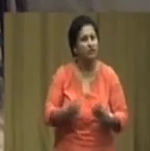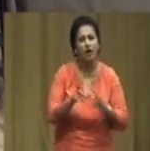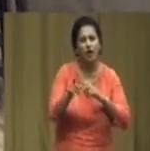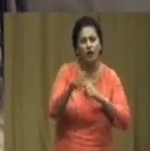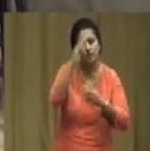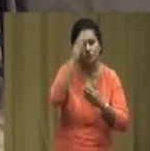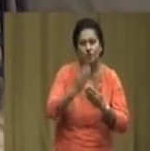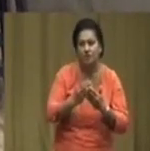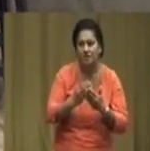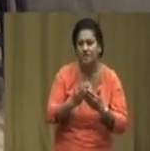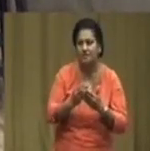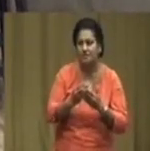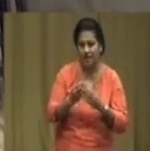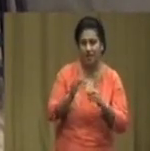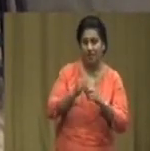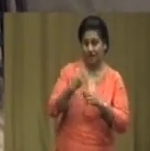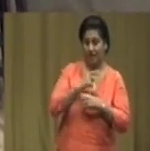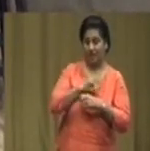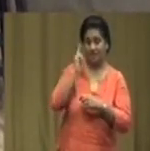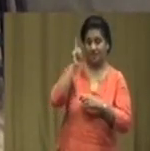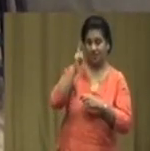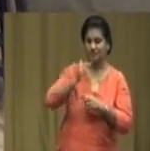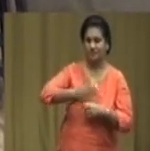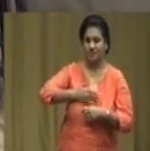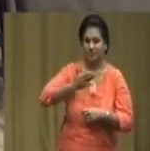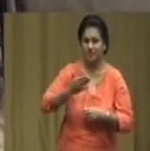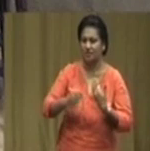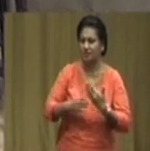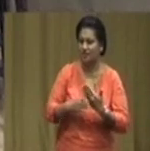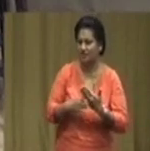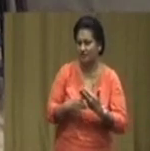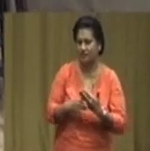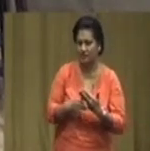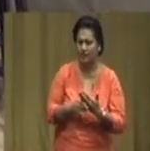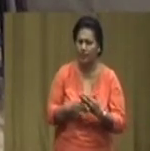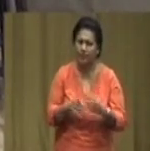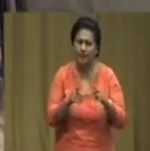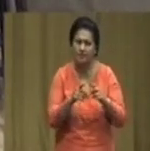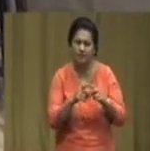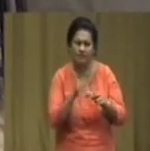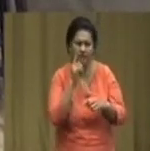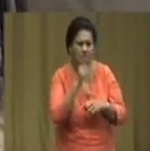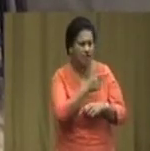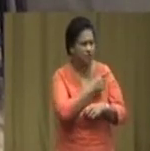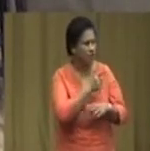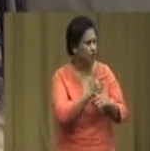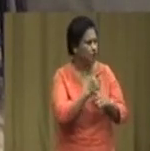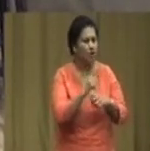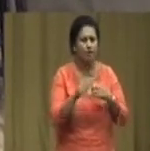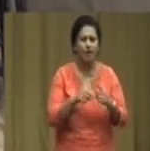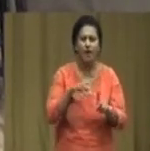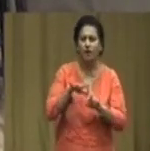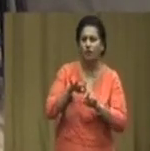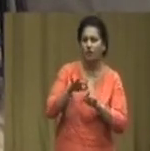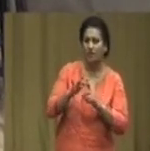our lives as educators more interesting. I also noted that you emphasized context